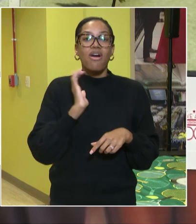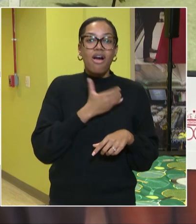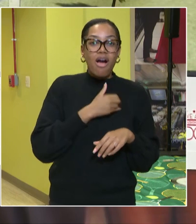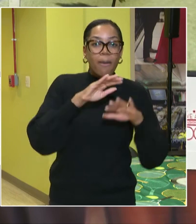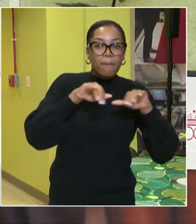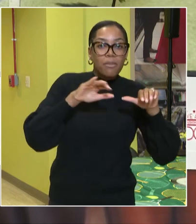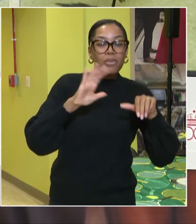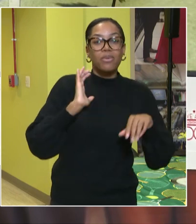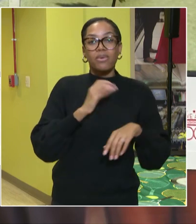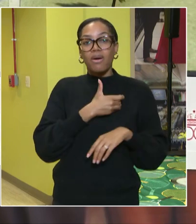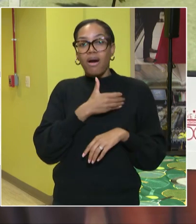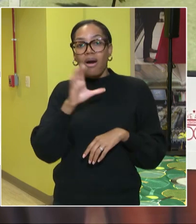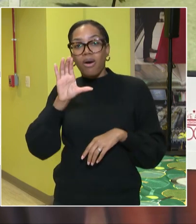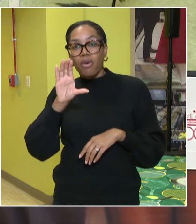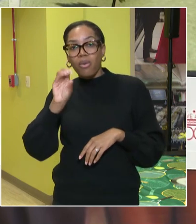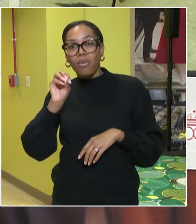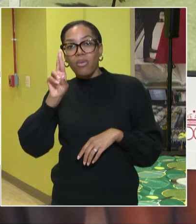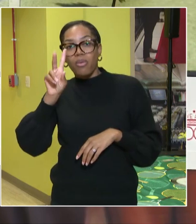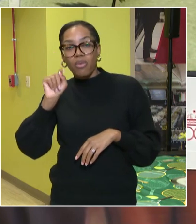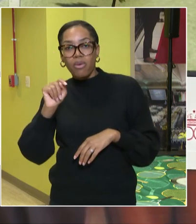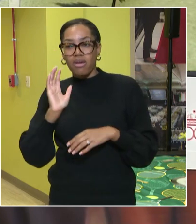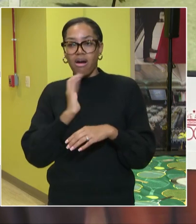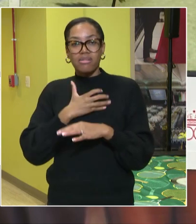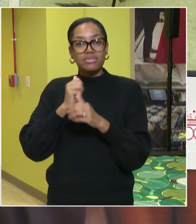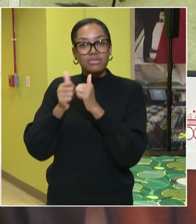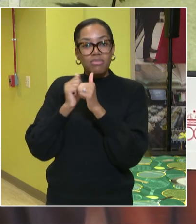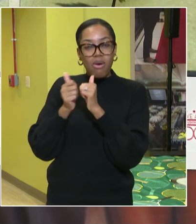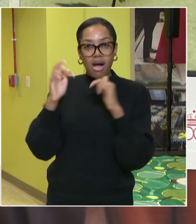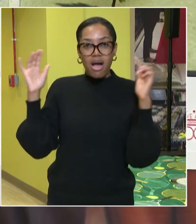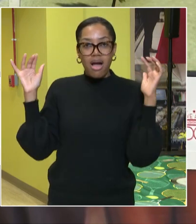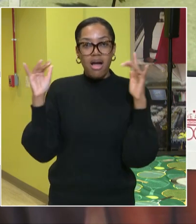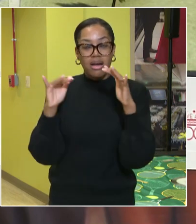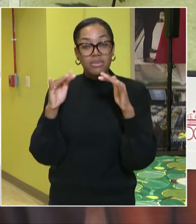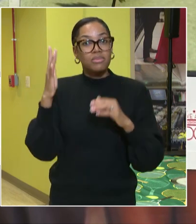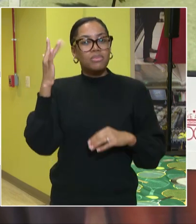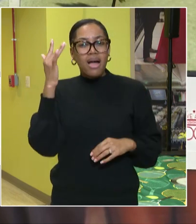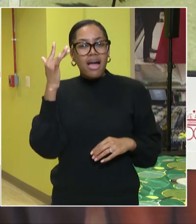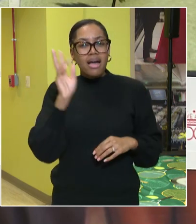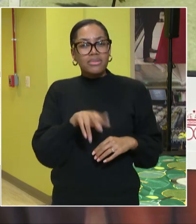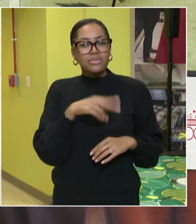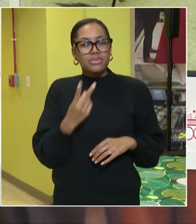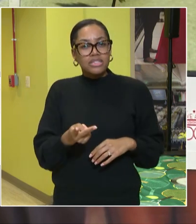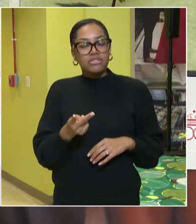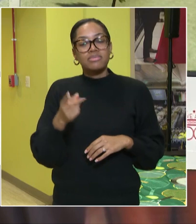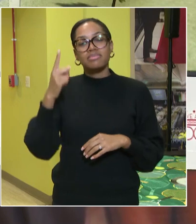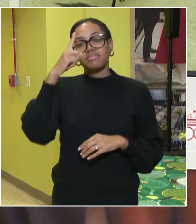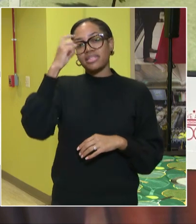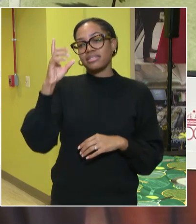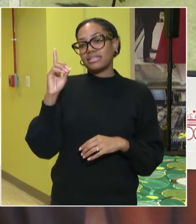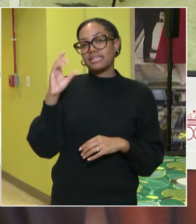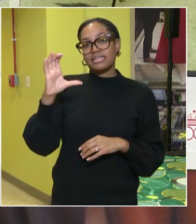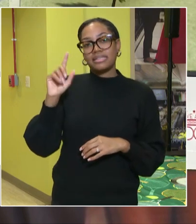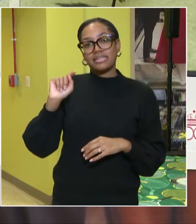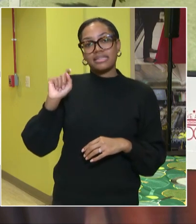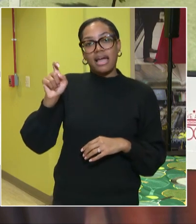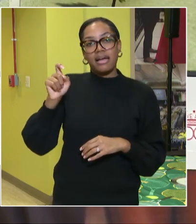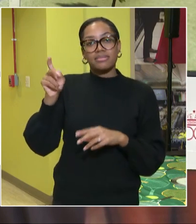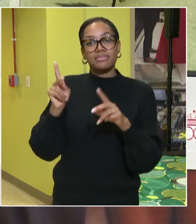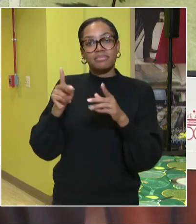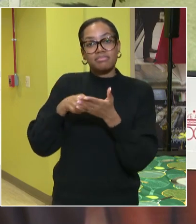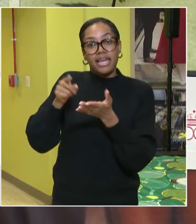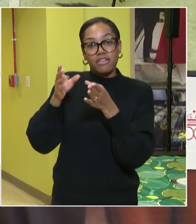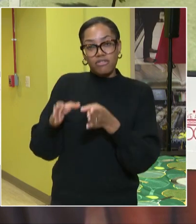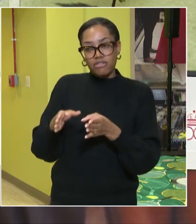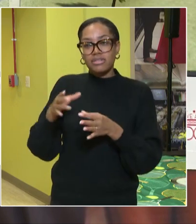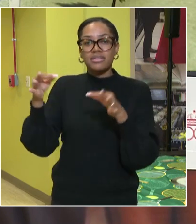because DC taxpayers really made the commitment that our schools and our parks